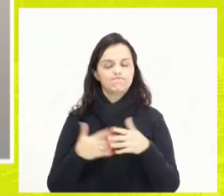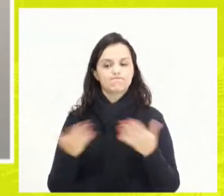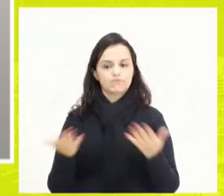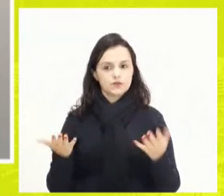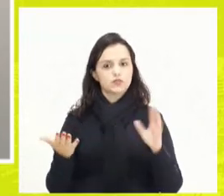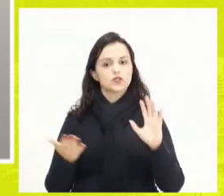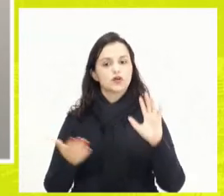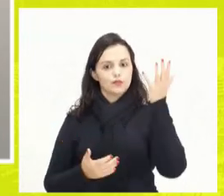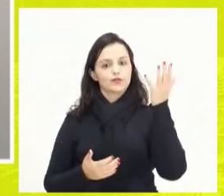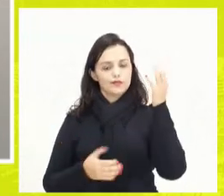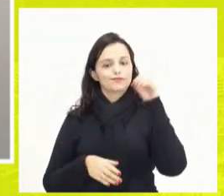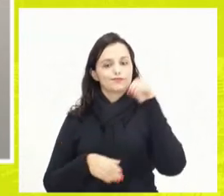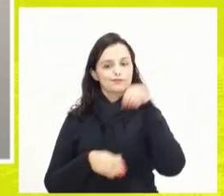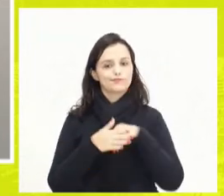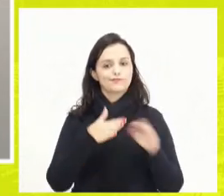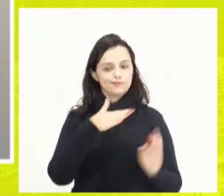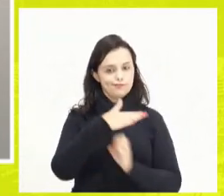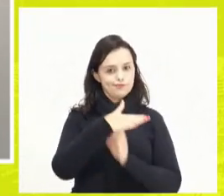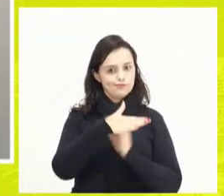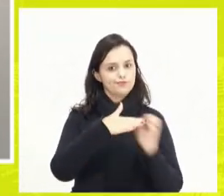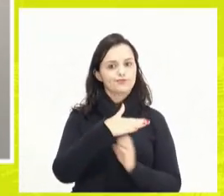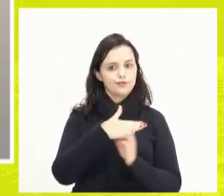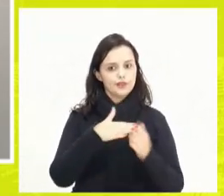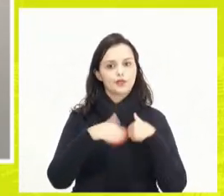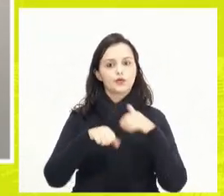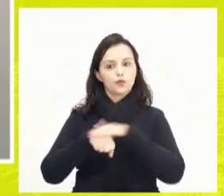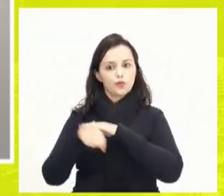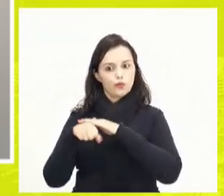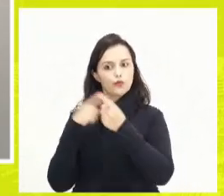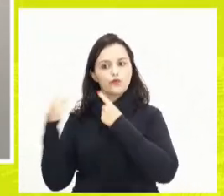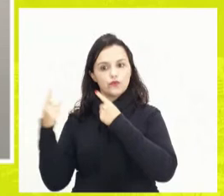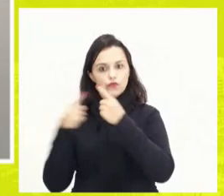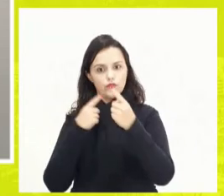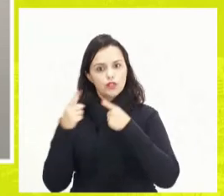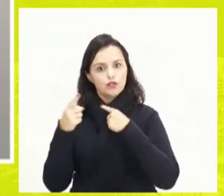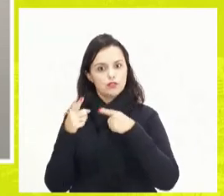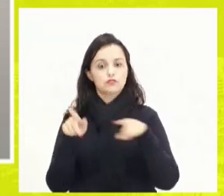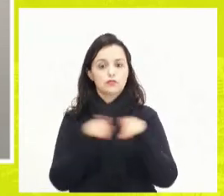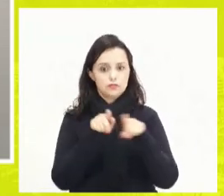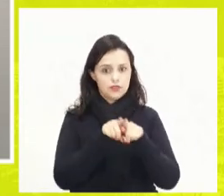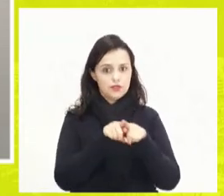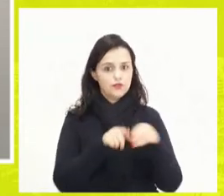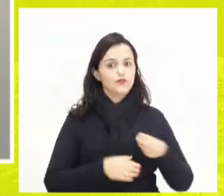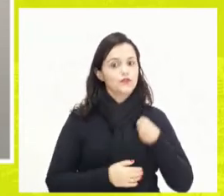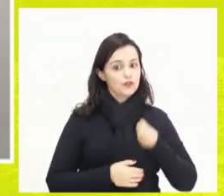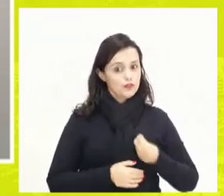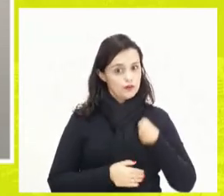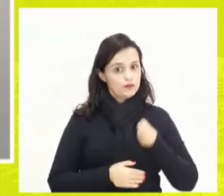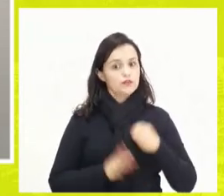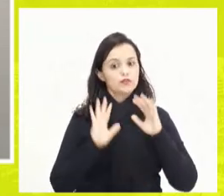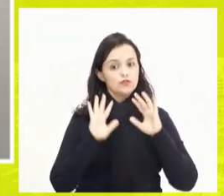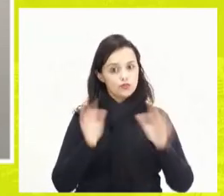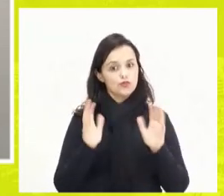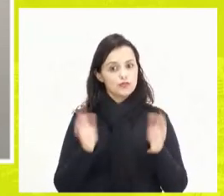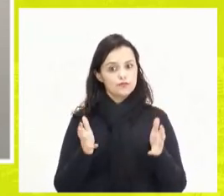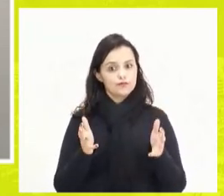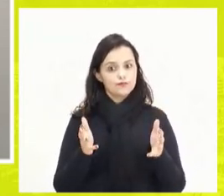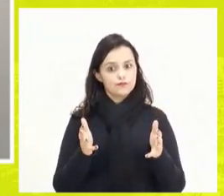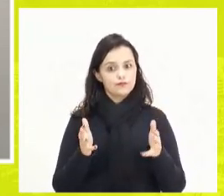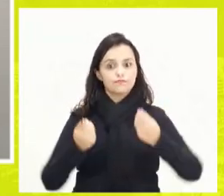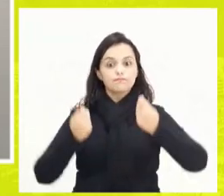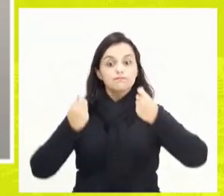still happens today based on what i talk about with my colleagues and i have seen